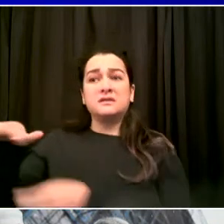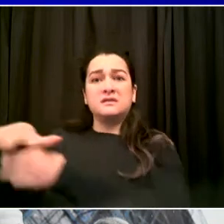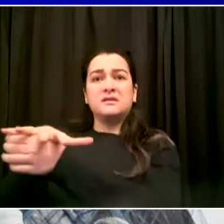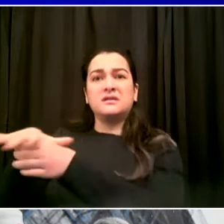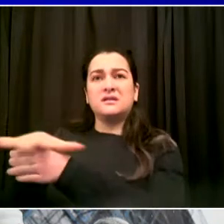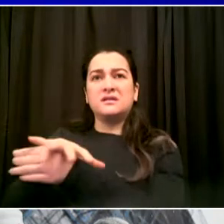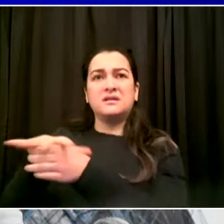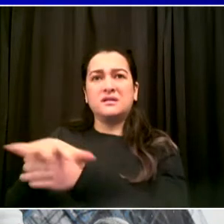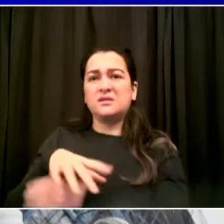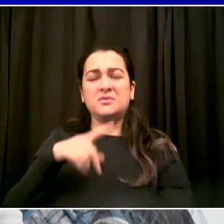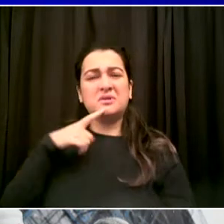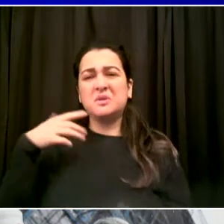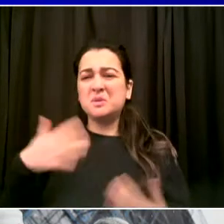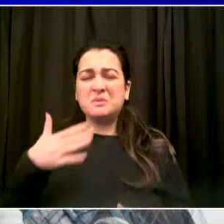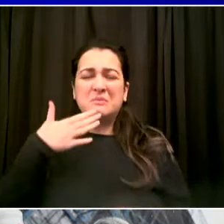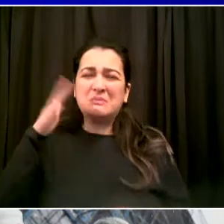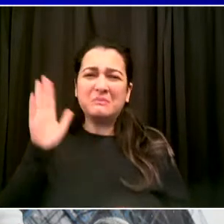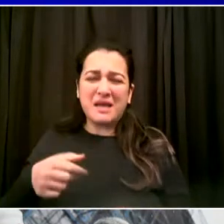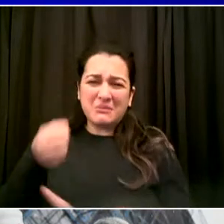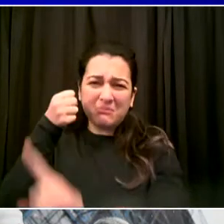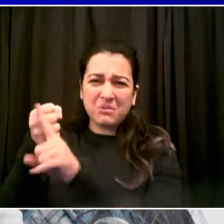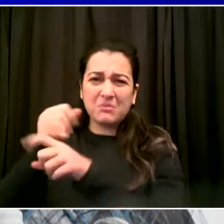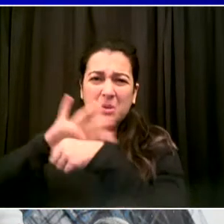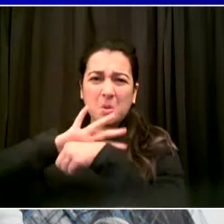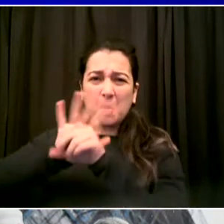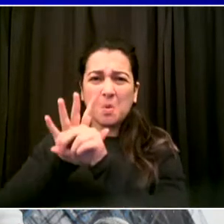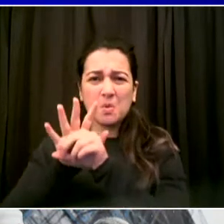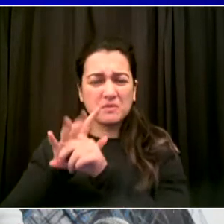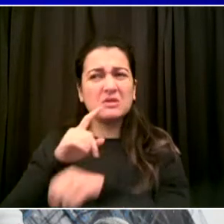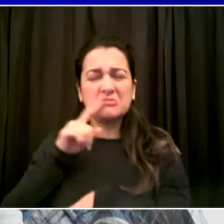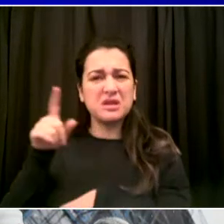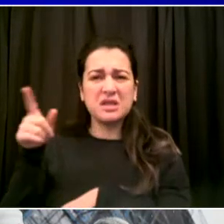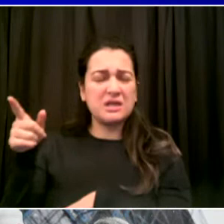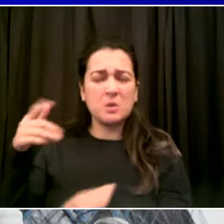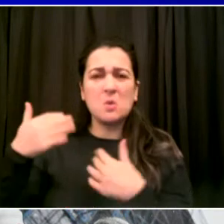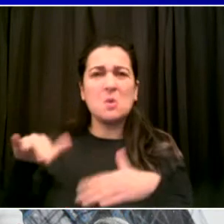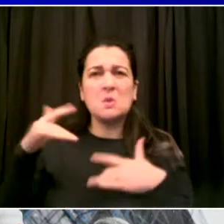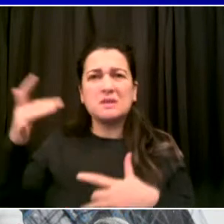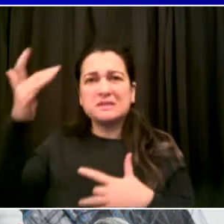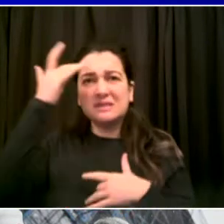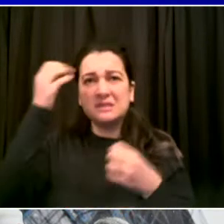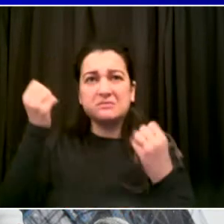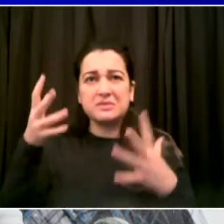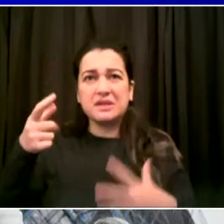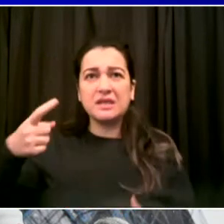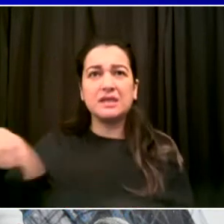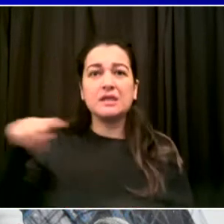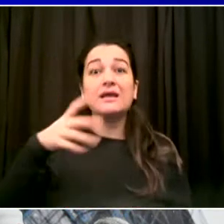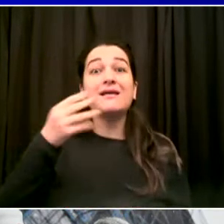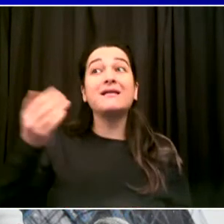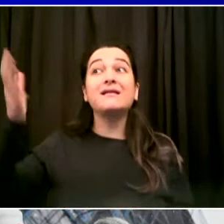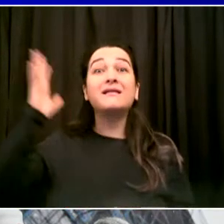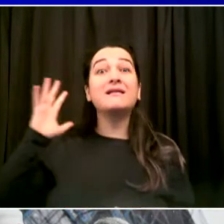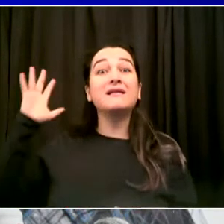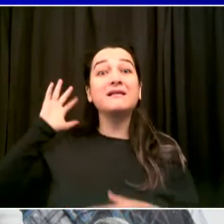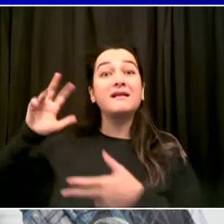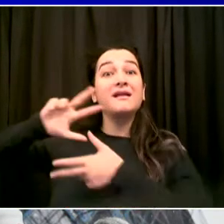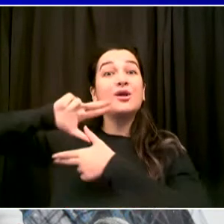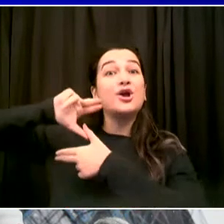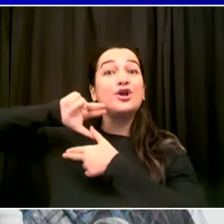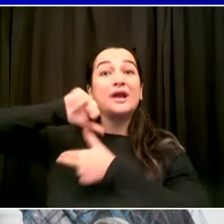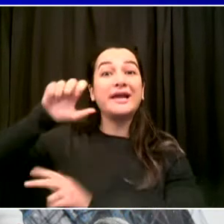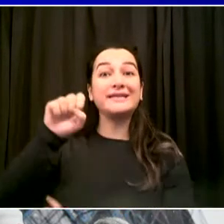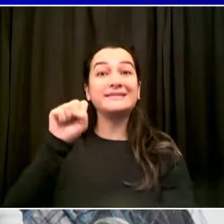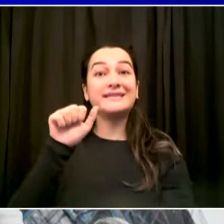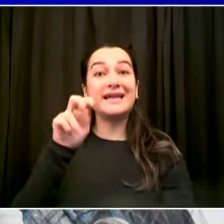before. The Rockaways often have not gotten the respect and attention they deserve. We've tried to change that in this administration